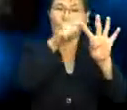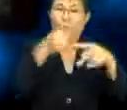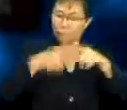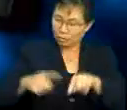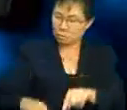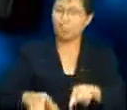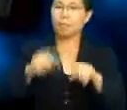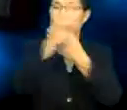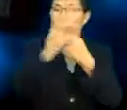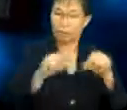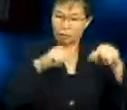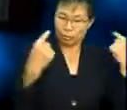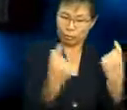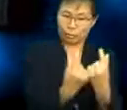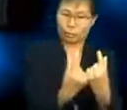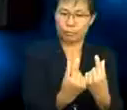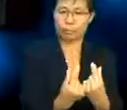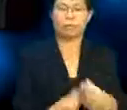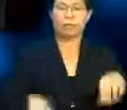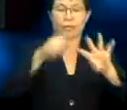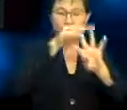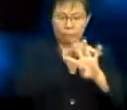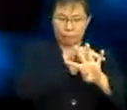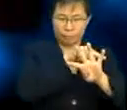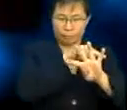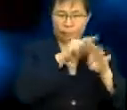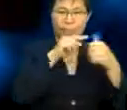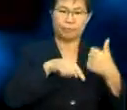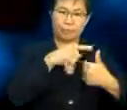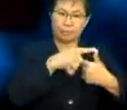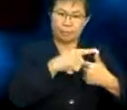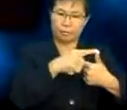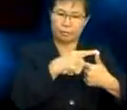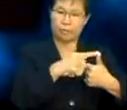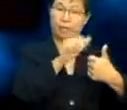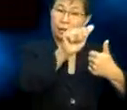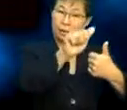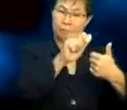There are 4 different blood groups. They are